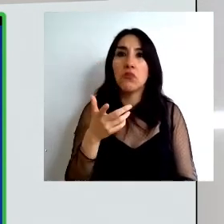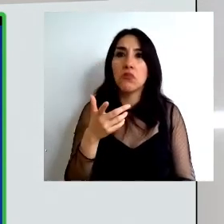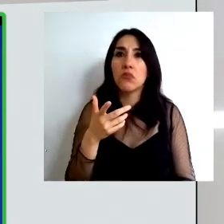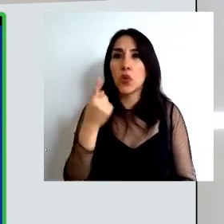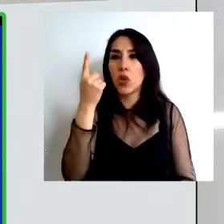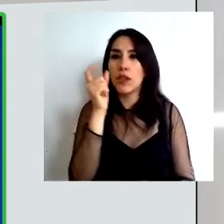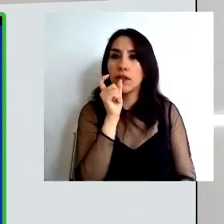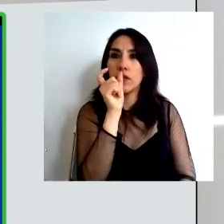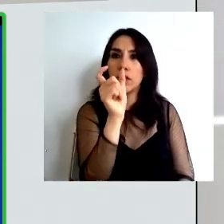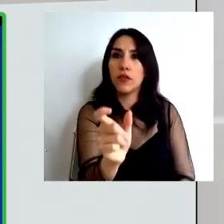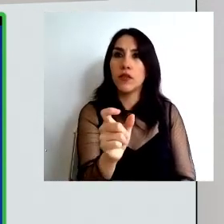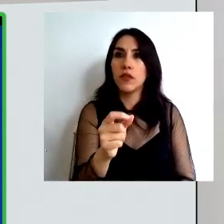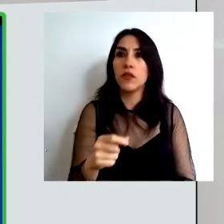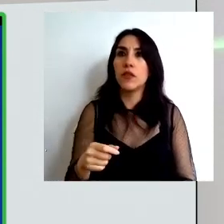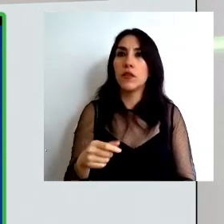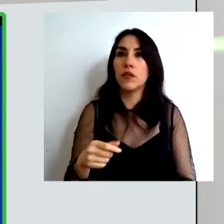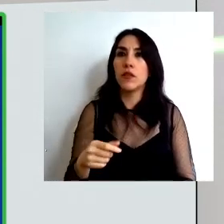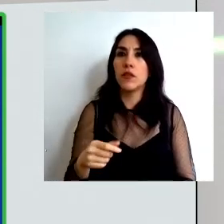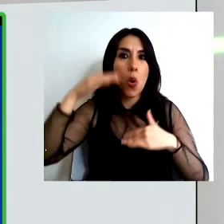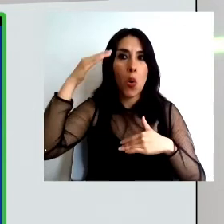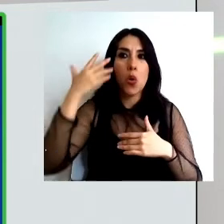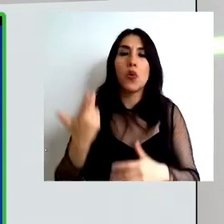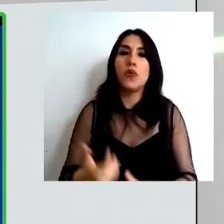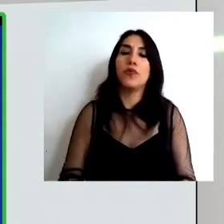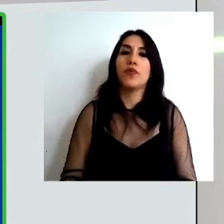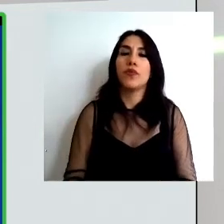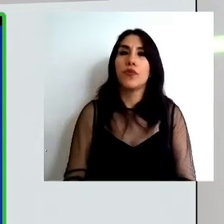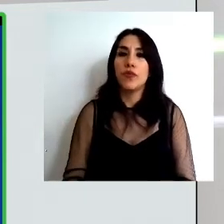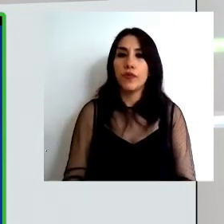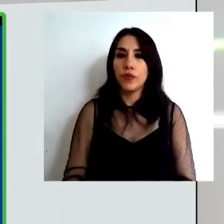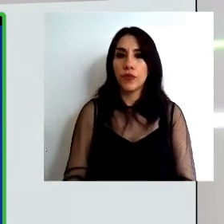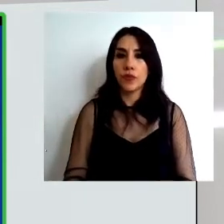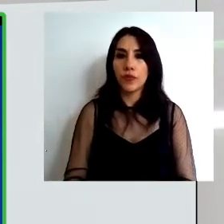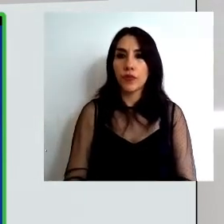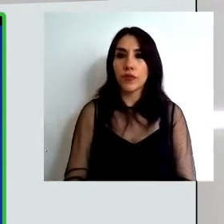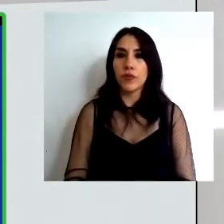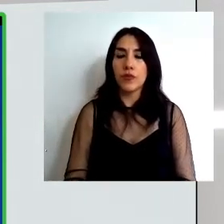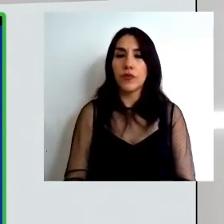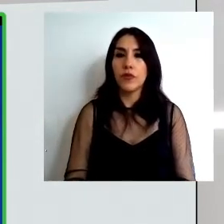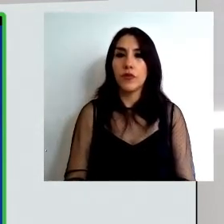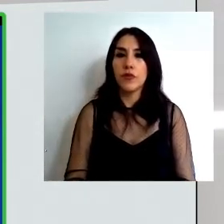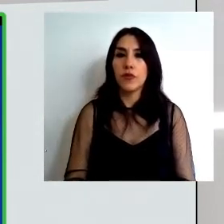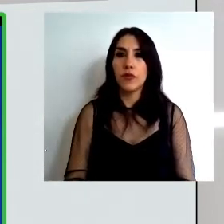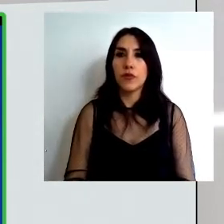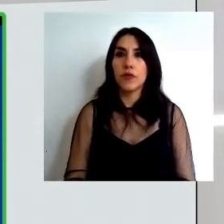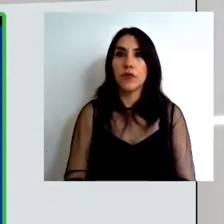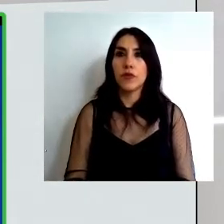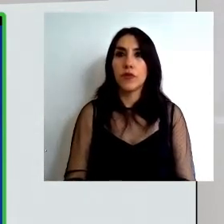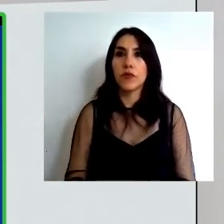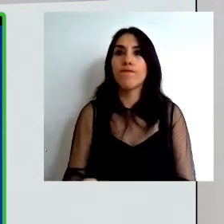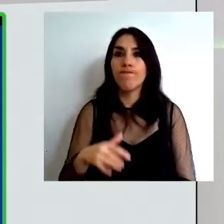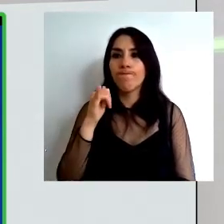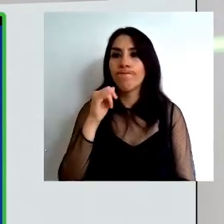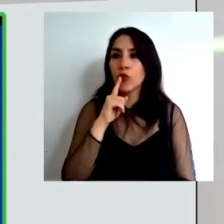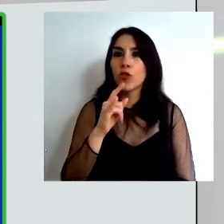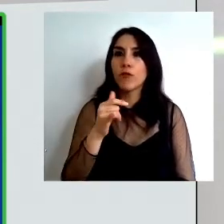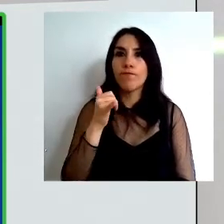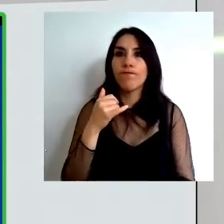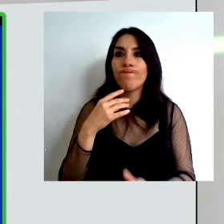It depends really on the upscaling model or on the replication model. So for us, it was